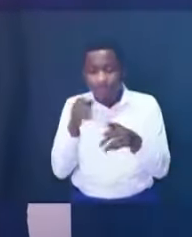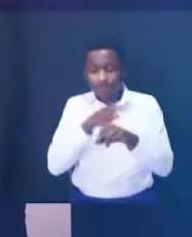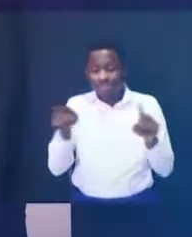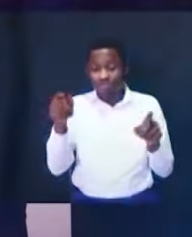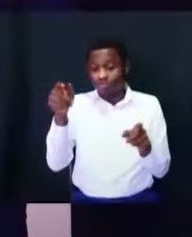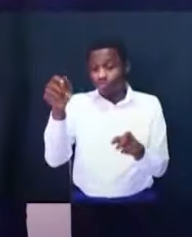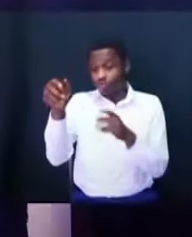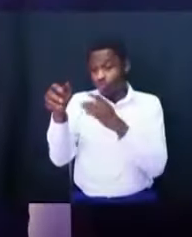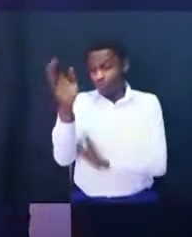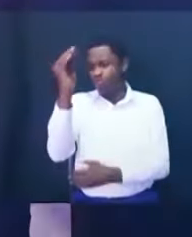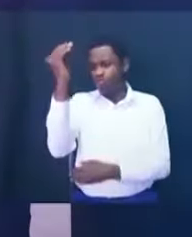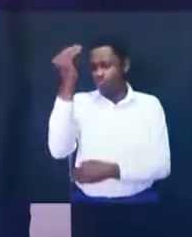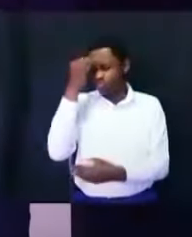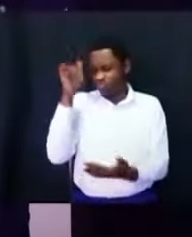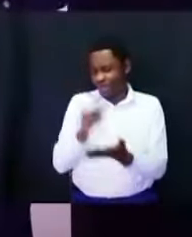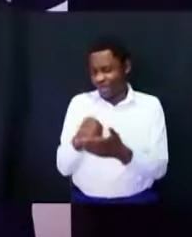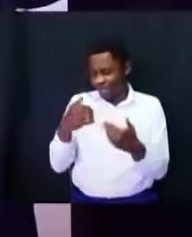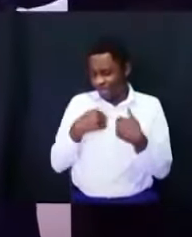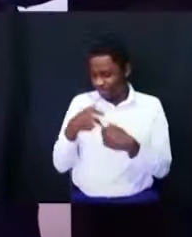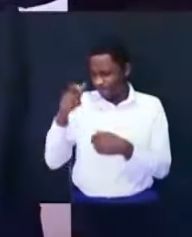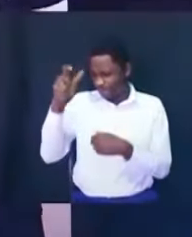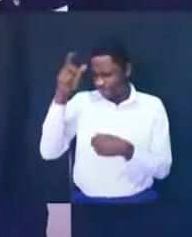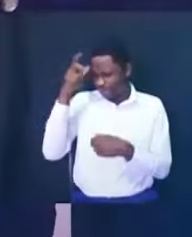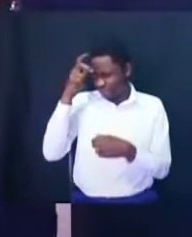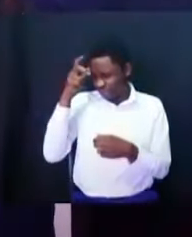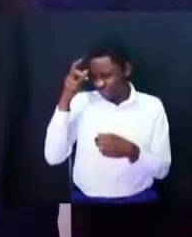it was concerned about the spirit